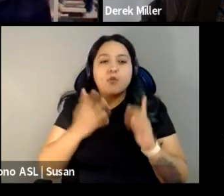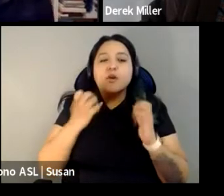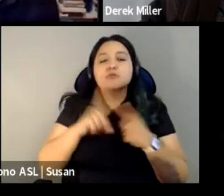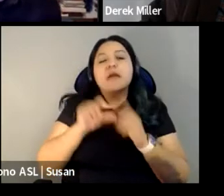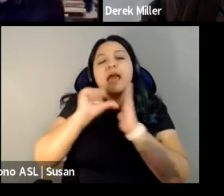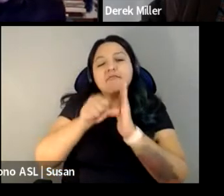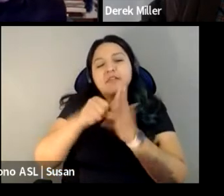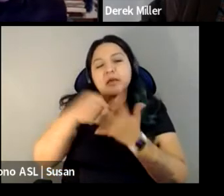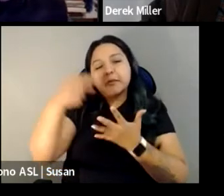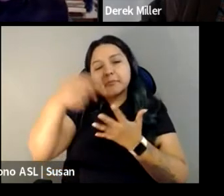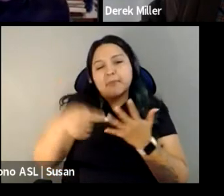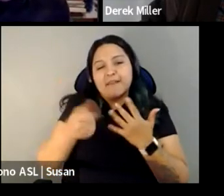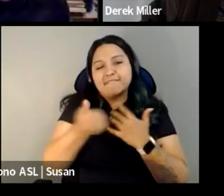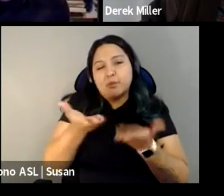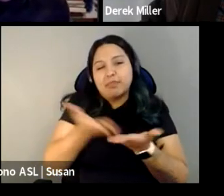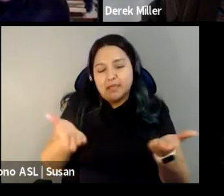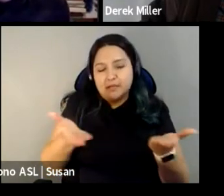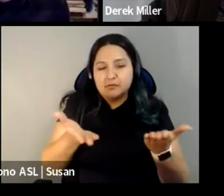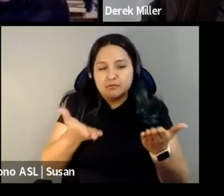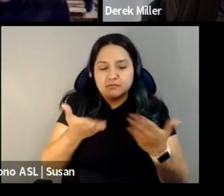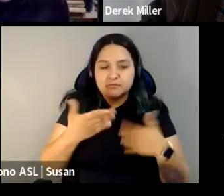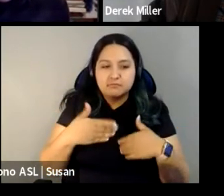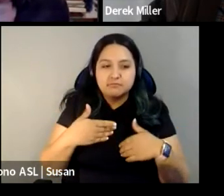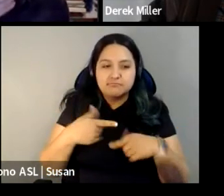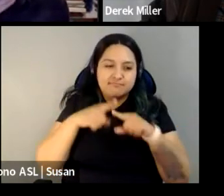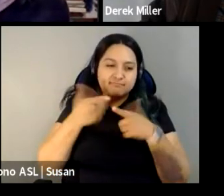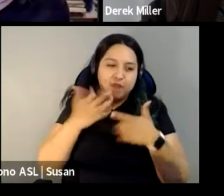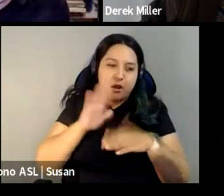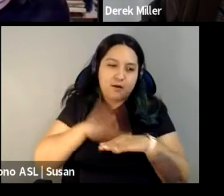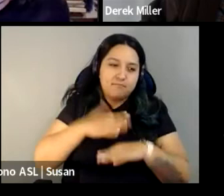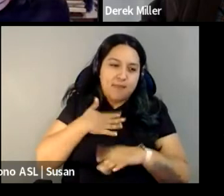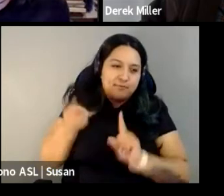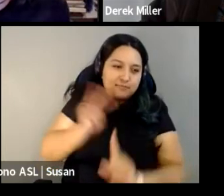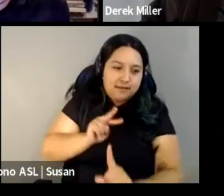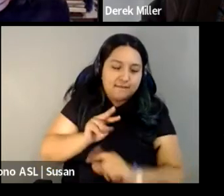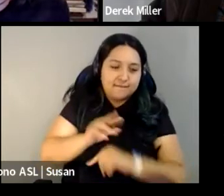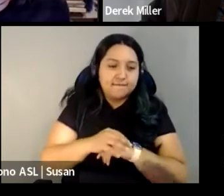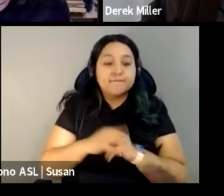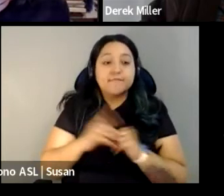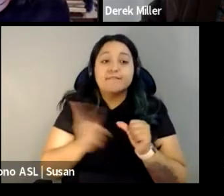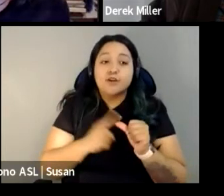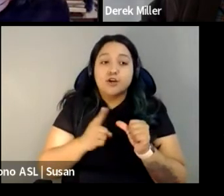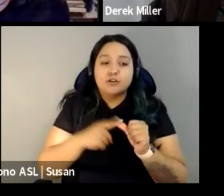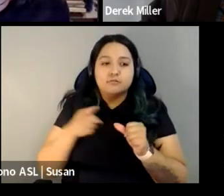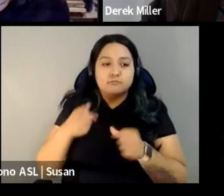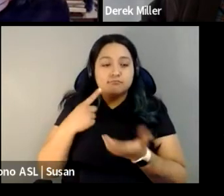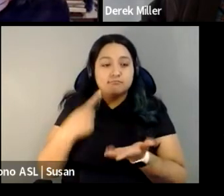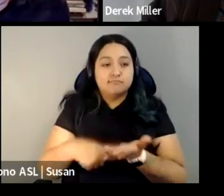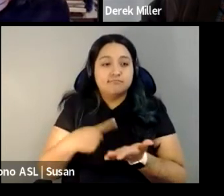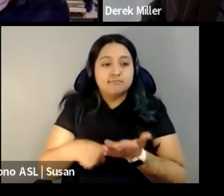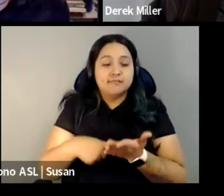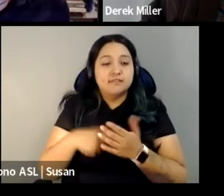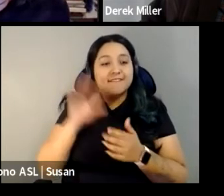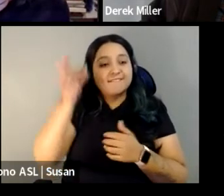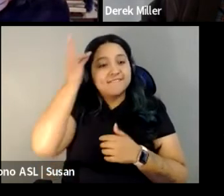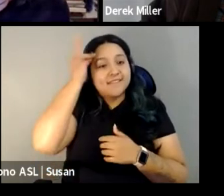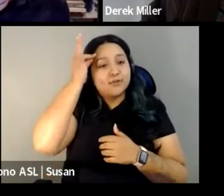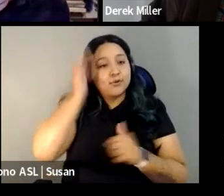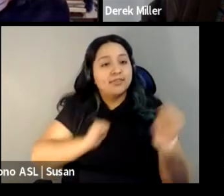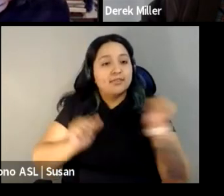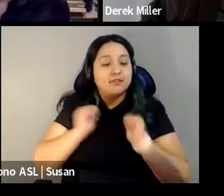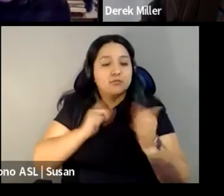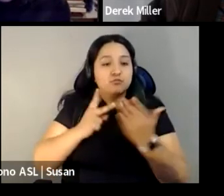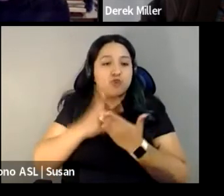my particular interests. First, your discussion of the Federal Theater Project and its